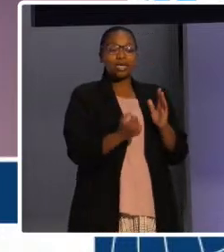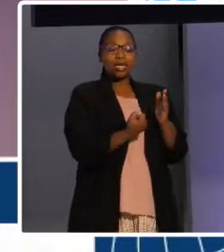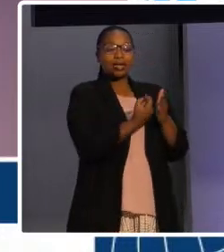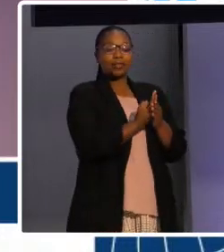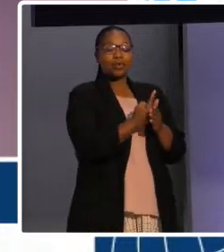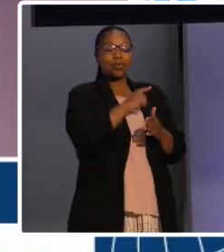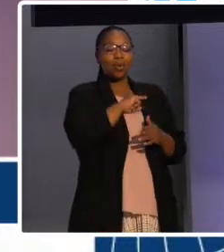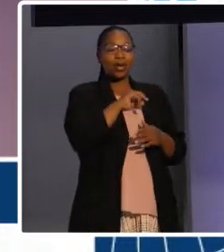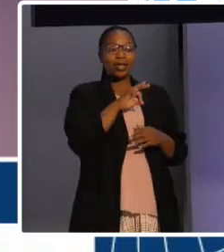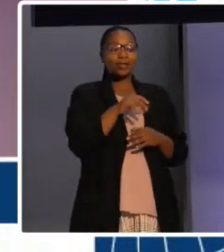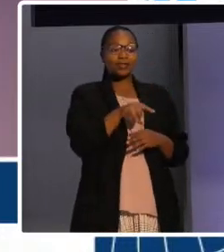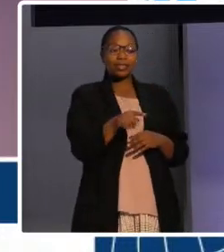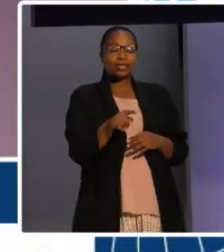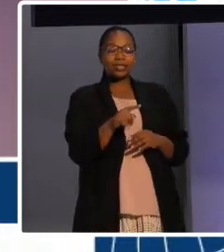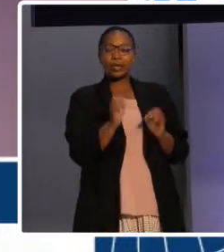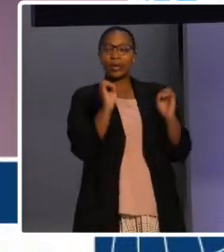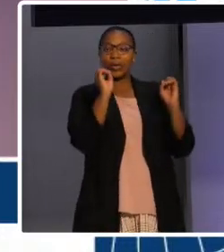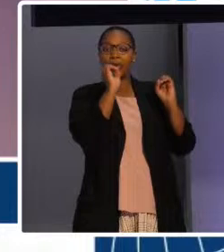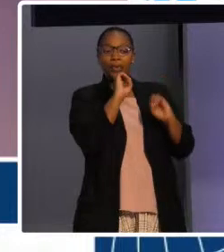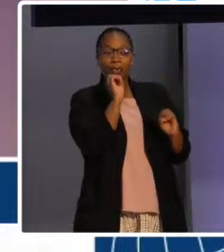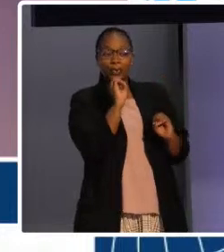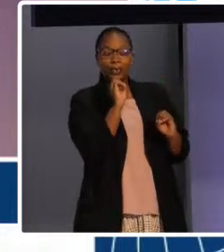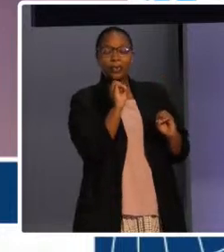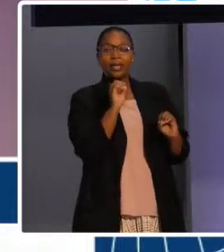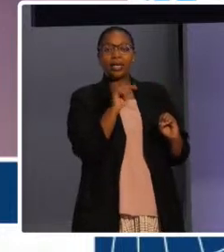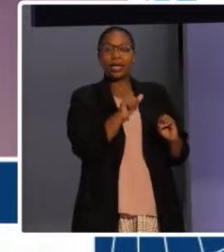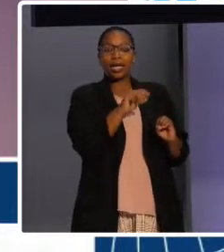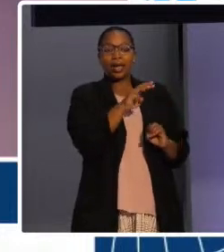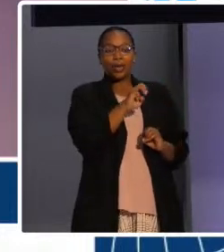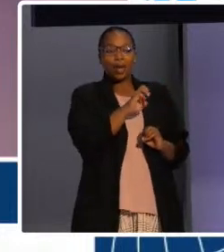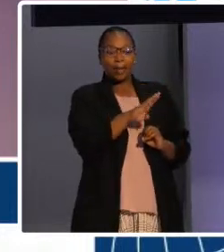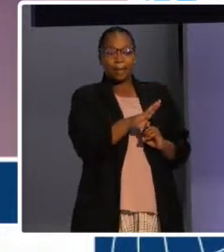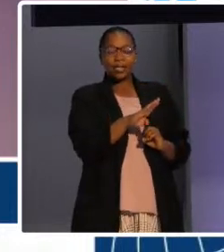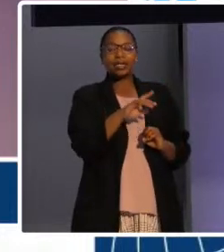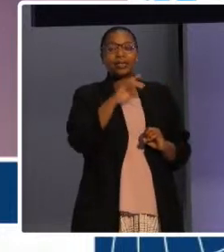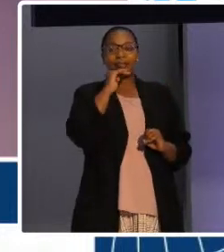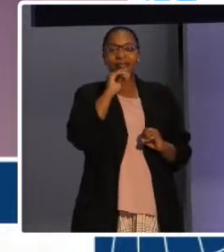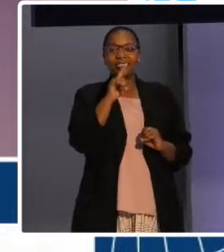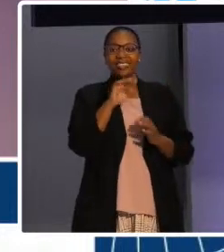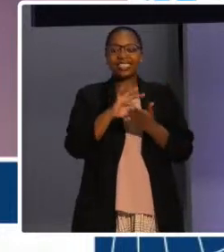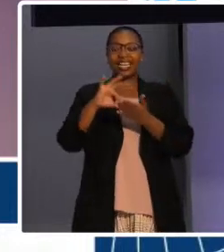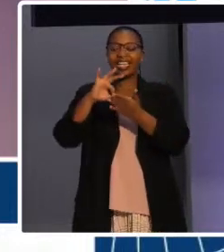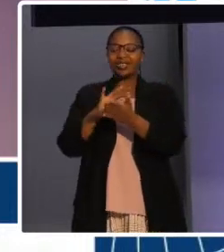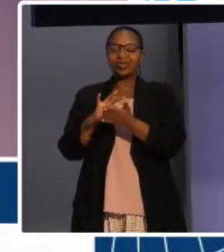electoral democracy in the world will be greatly weakened.